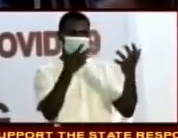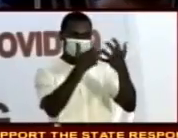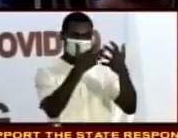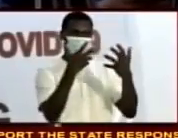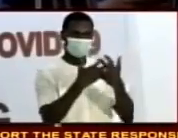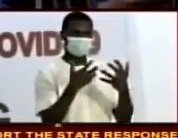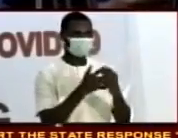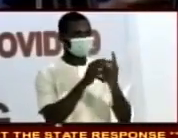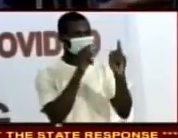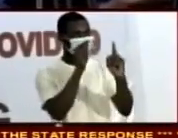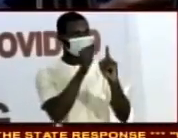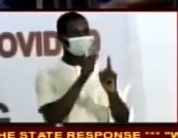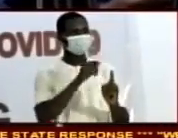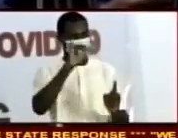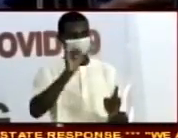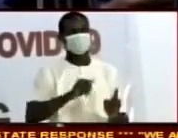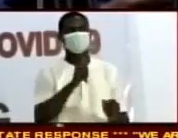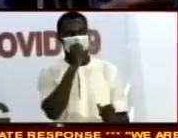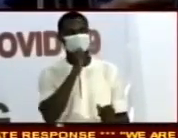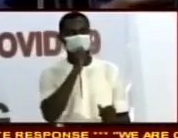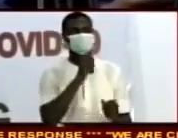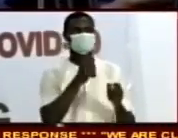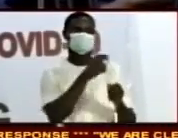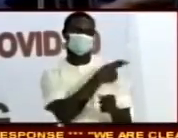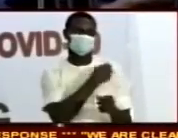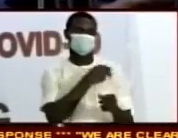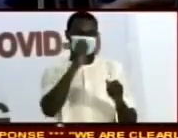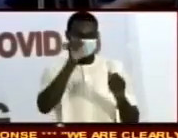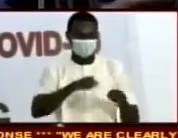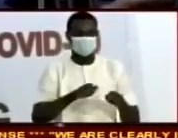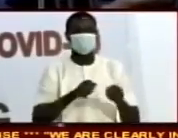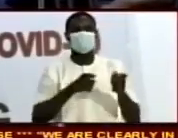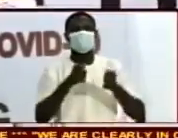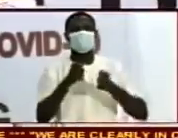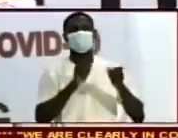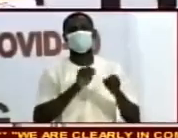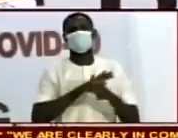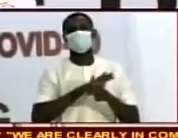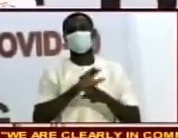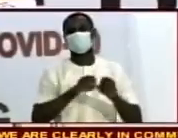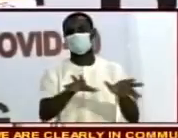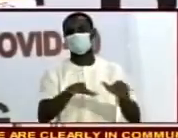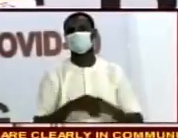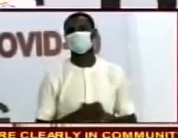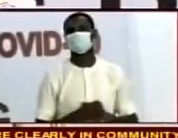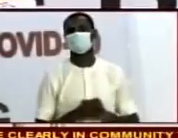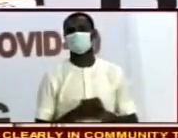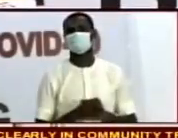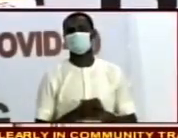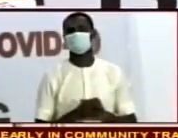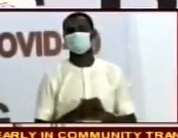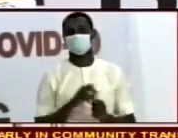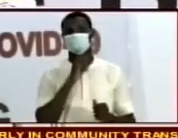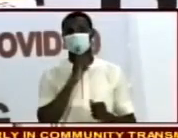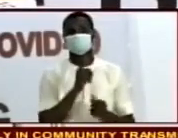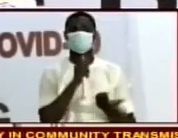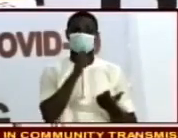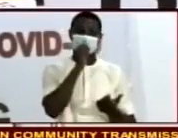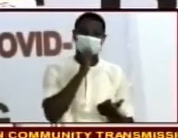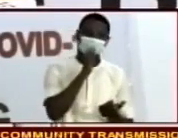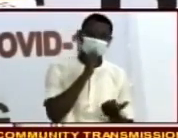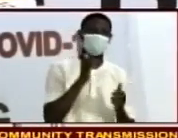private hospitals can handle COVID-19. Primary healthcare centers will probably not have the manpower and also not be